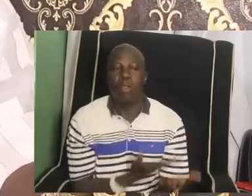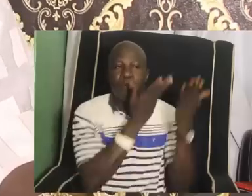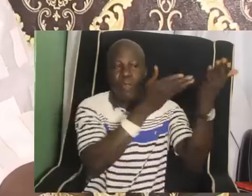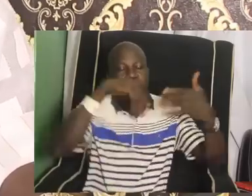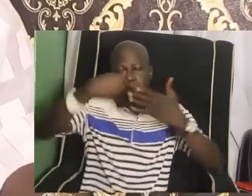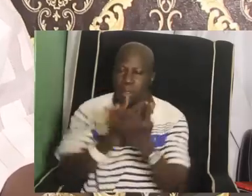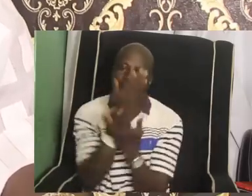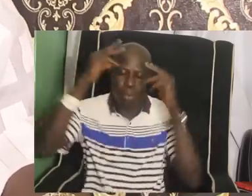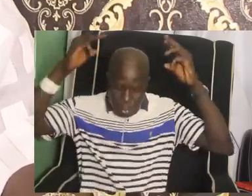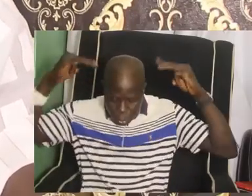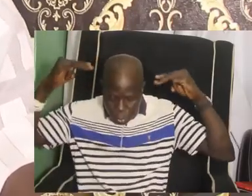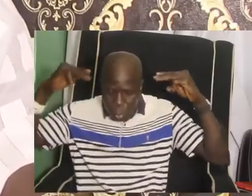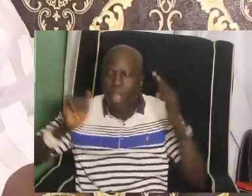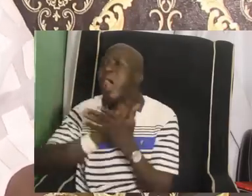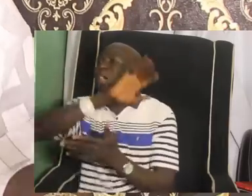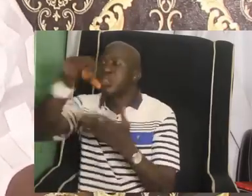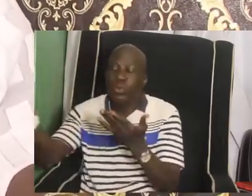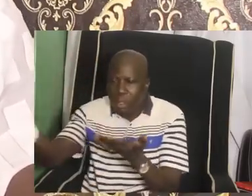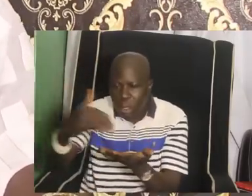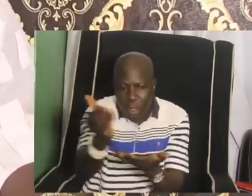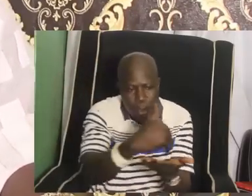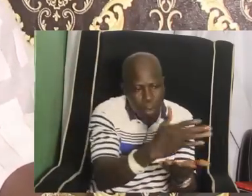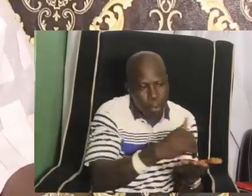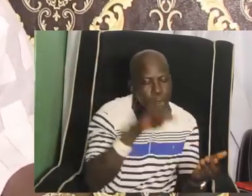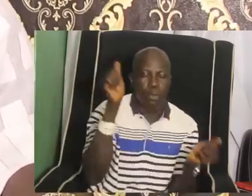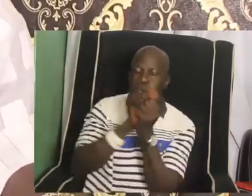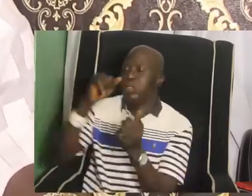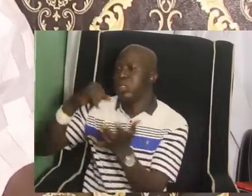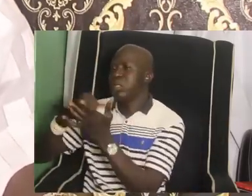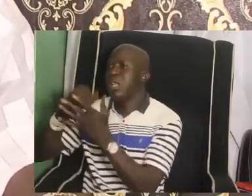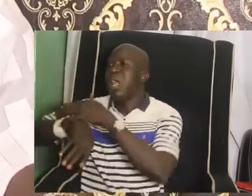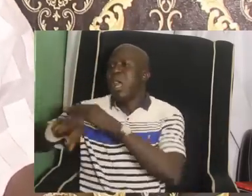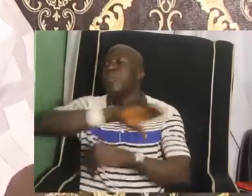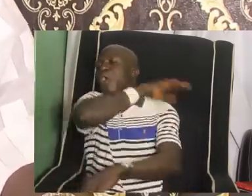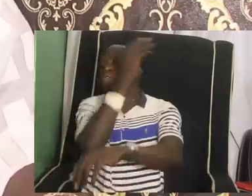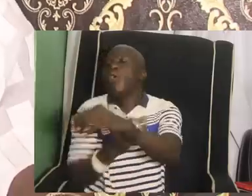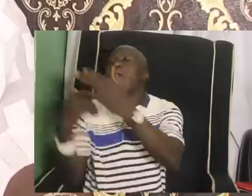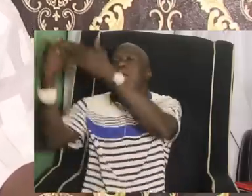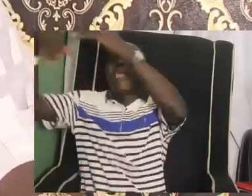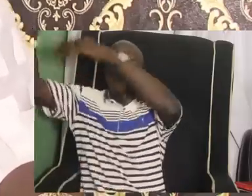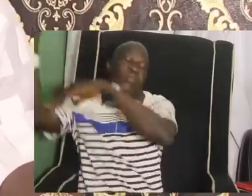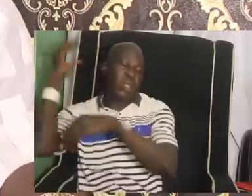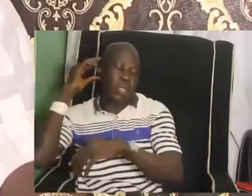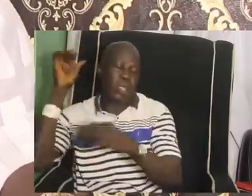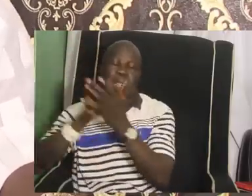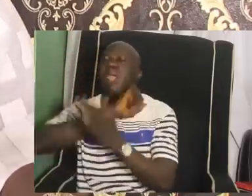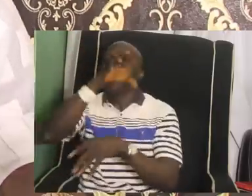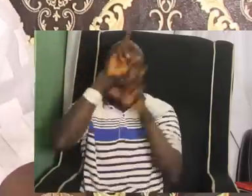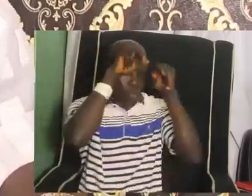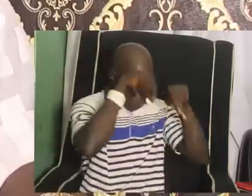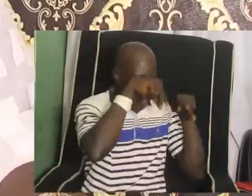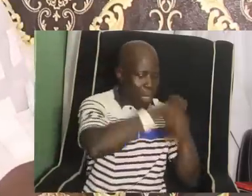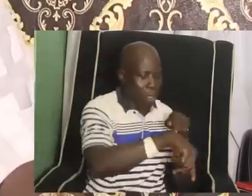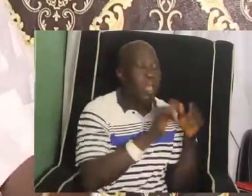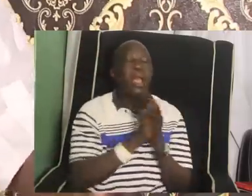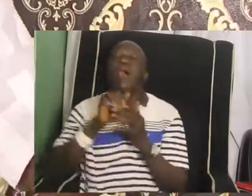Oh, you're offering for this money, do you? But we say contribute to it. As you contribute to it. Then I want to go. The evil here. What body you will let? They will